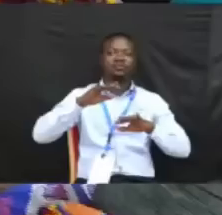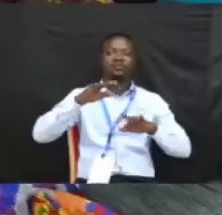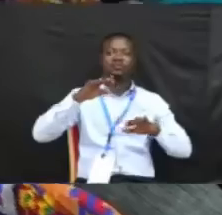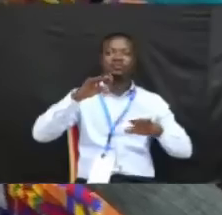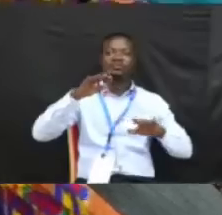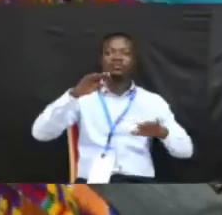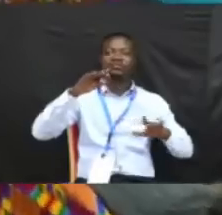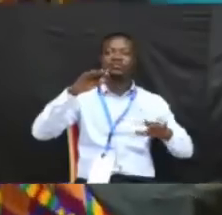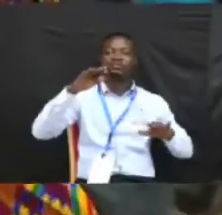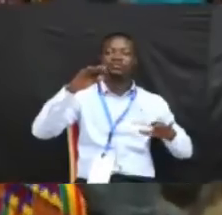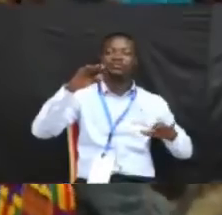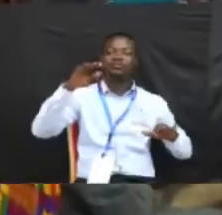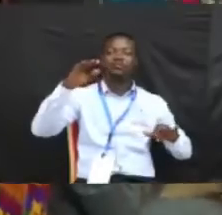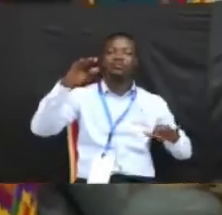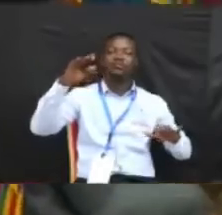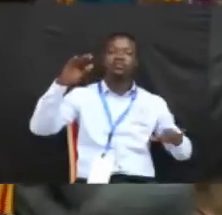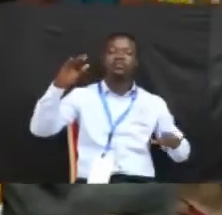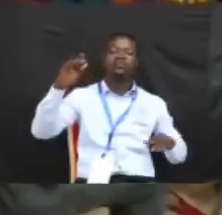he